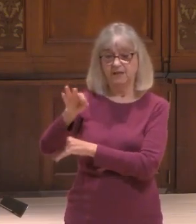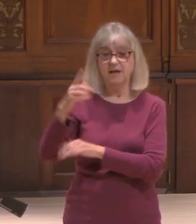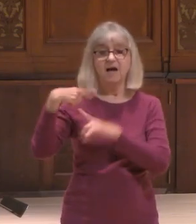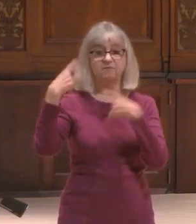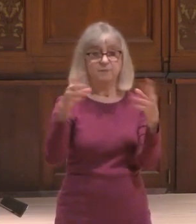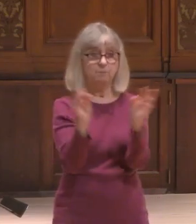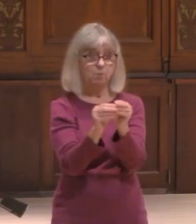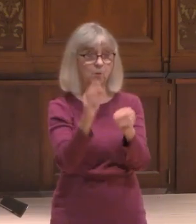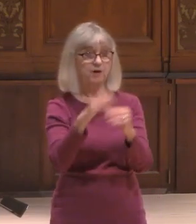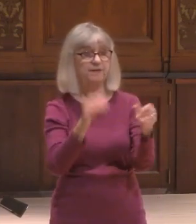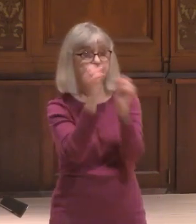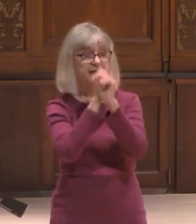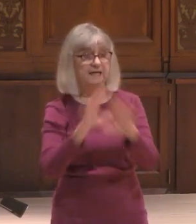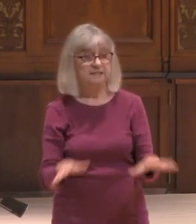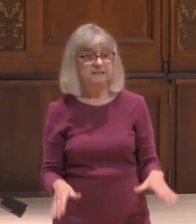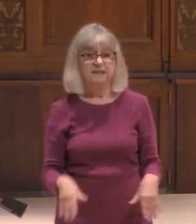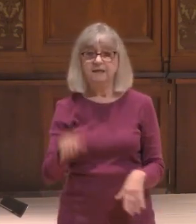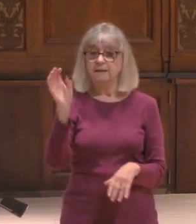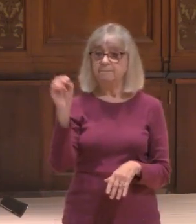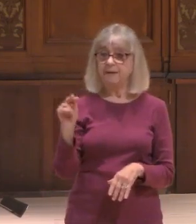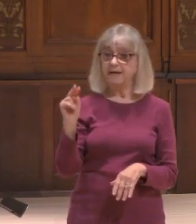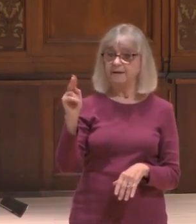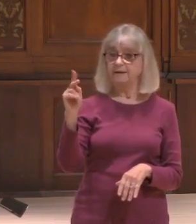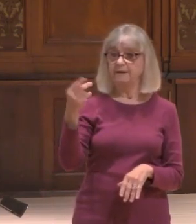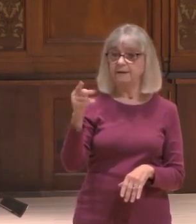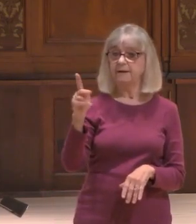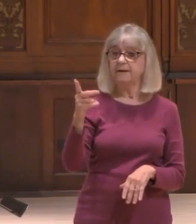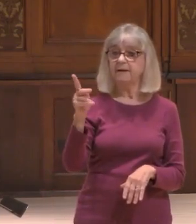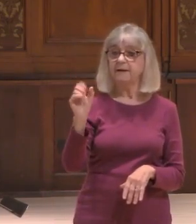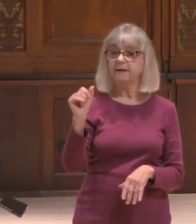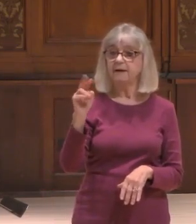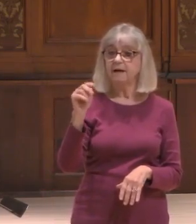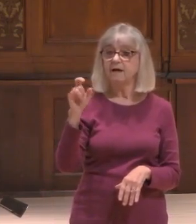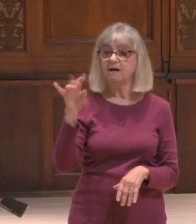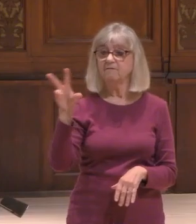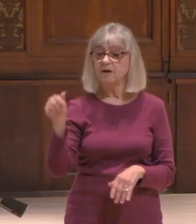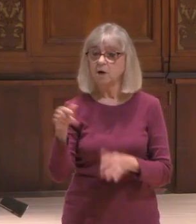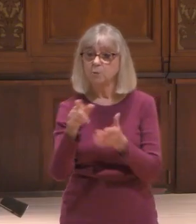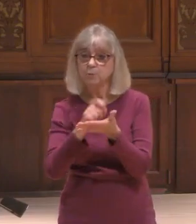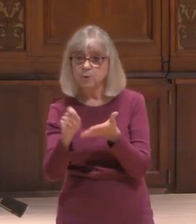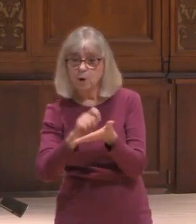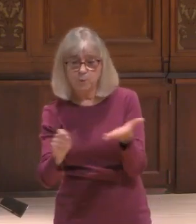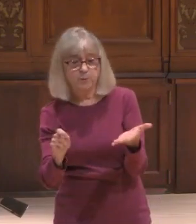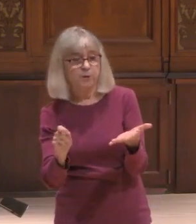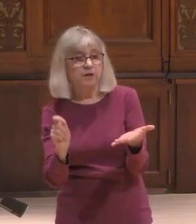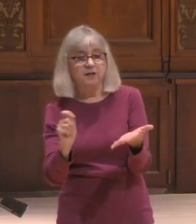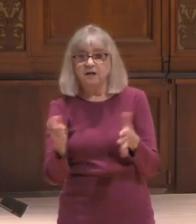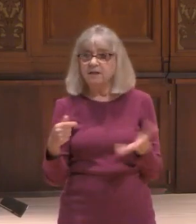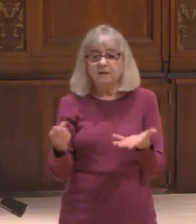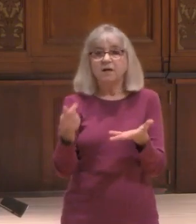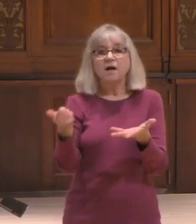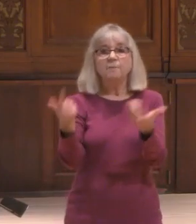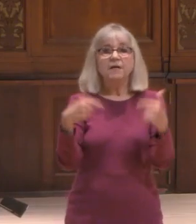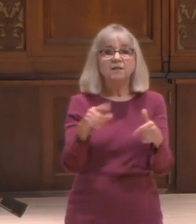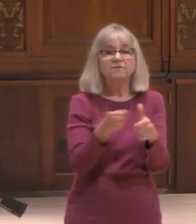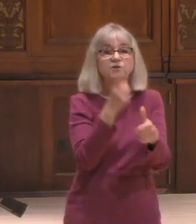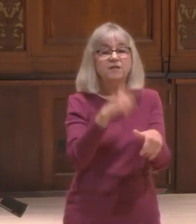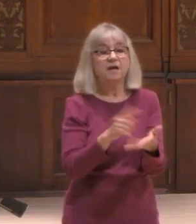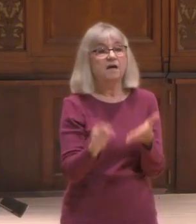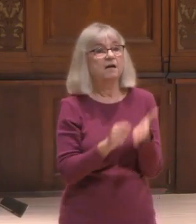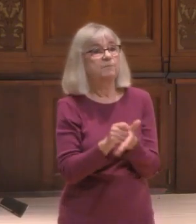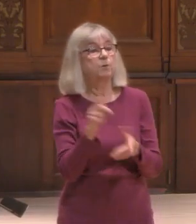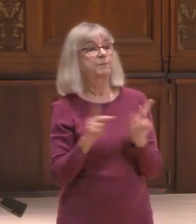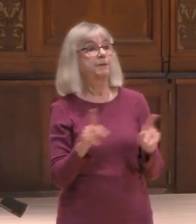blessed. Ben Canalba wrote, coming in for the first time, there were people just like me. I took a deep